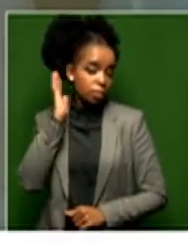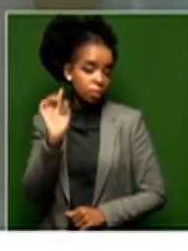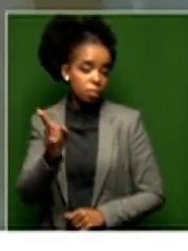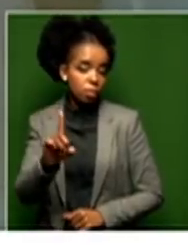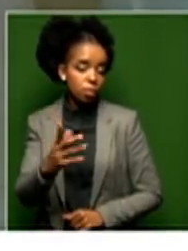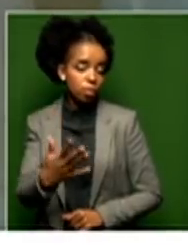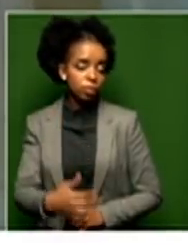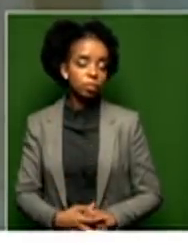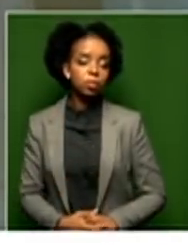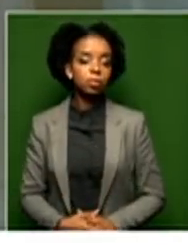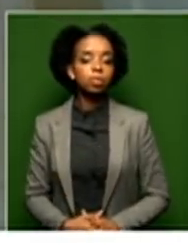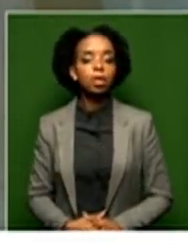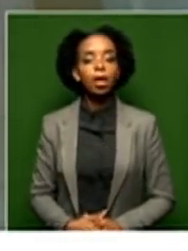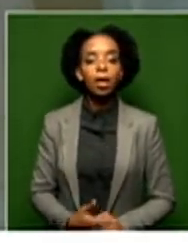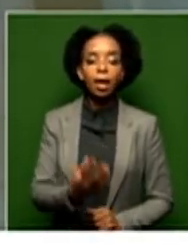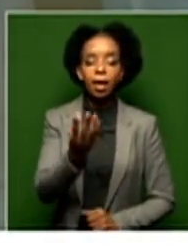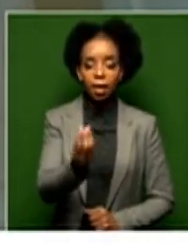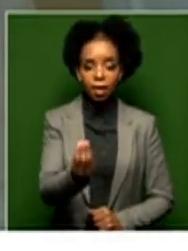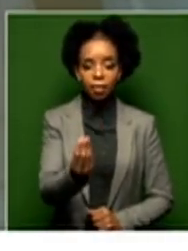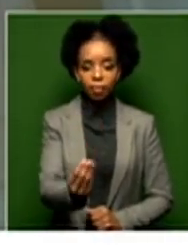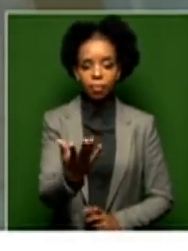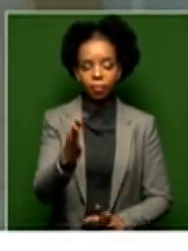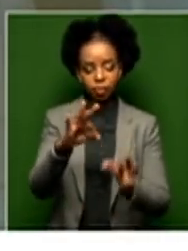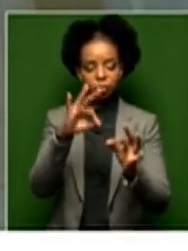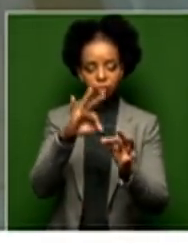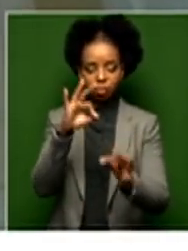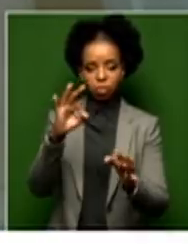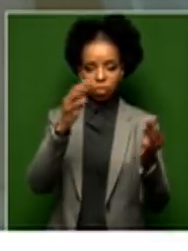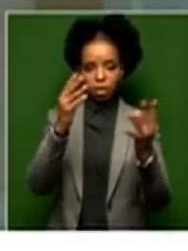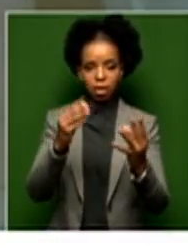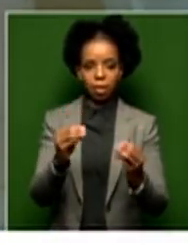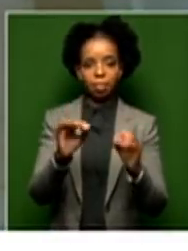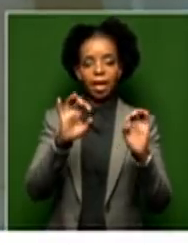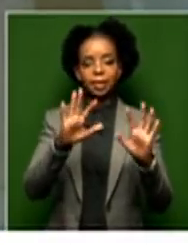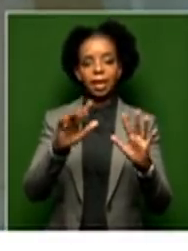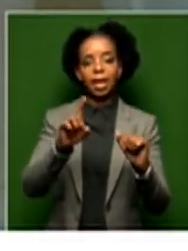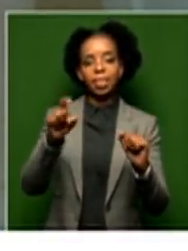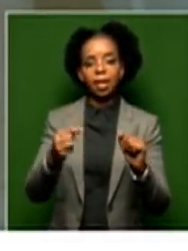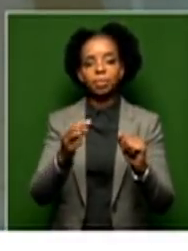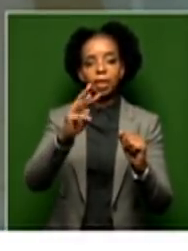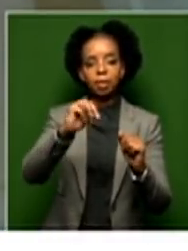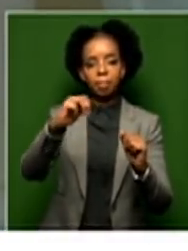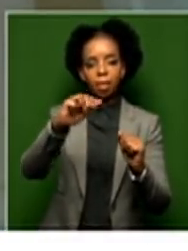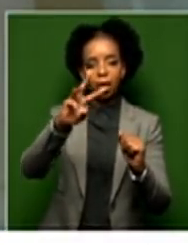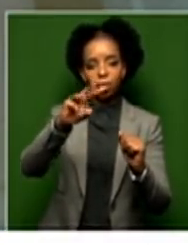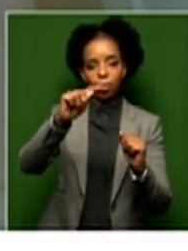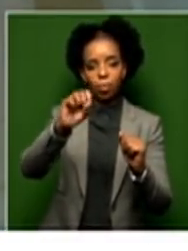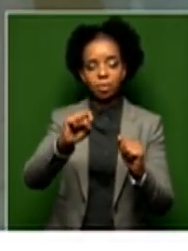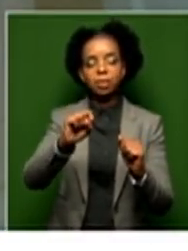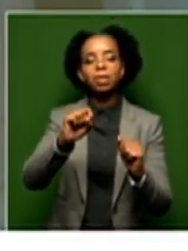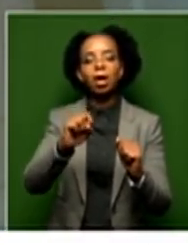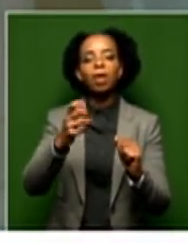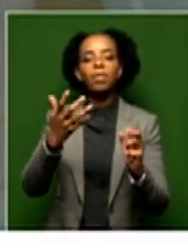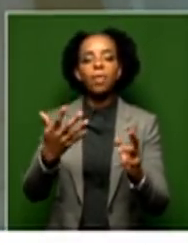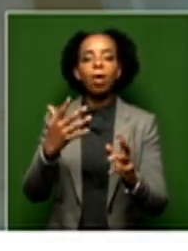decade, a very significant number, about 10,000 megawatts of old coal-fired power is